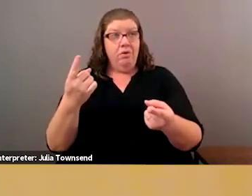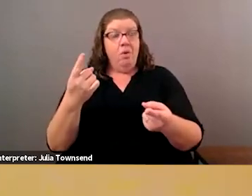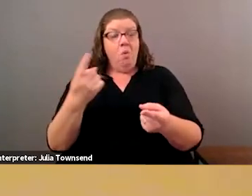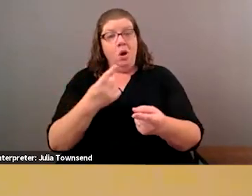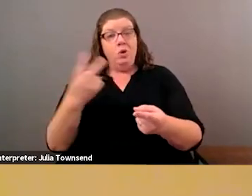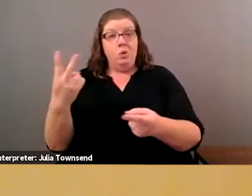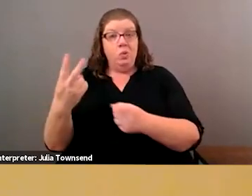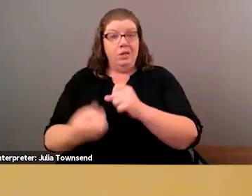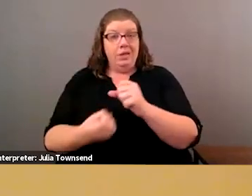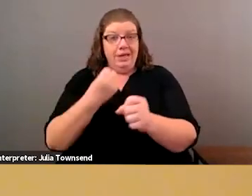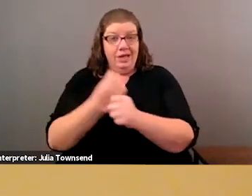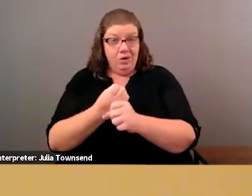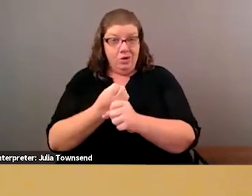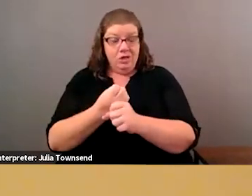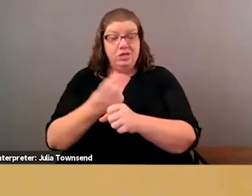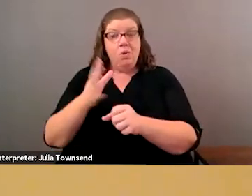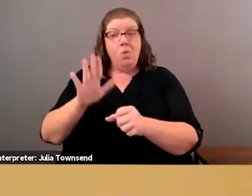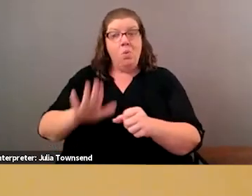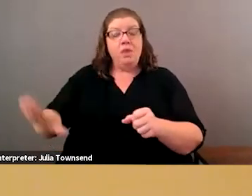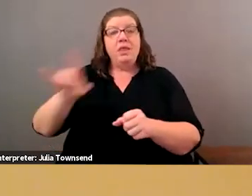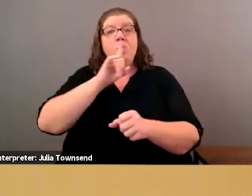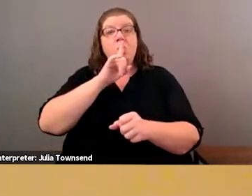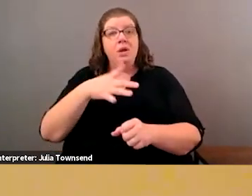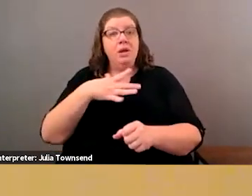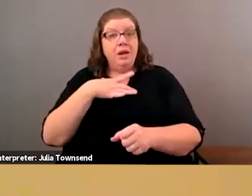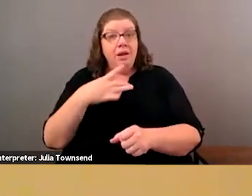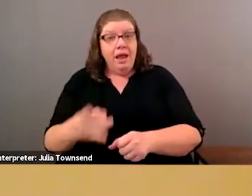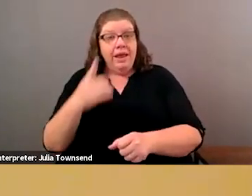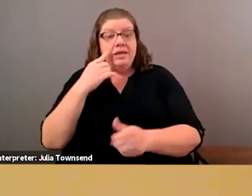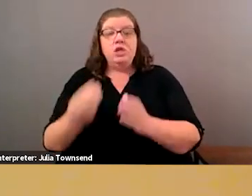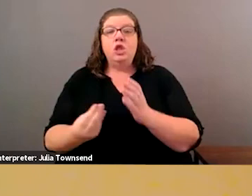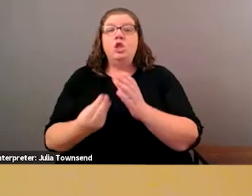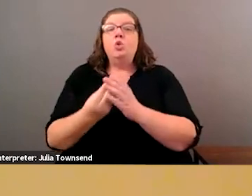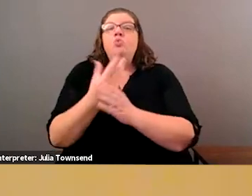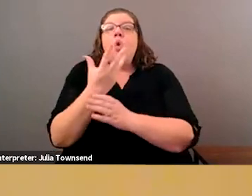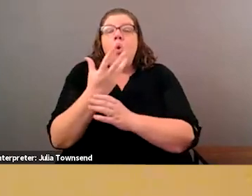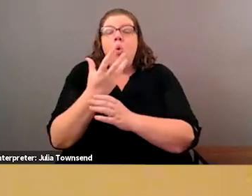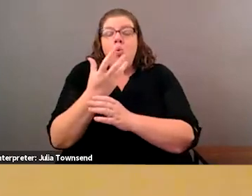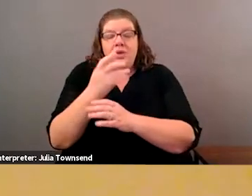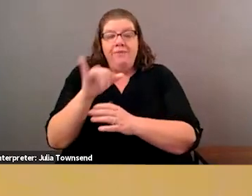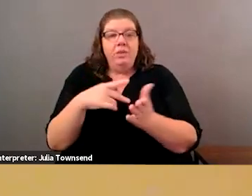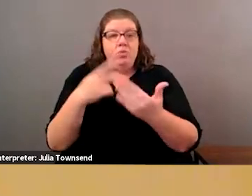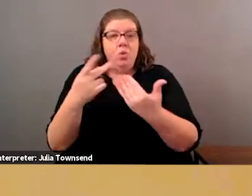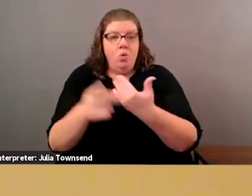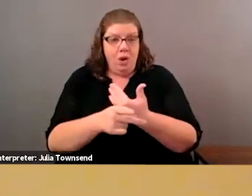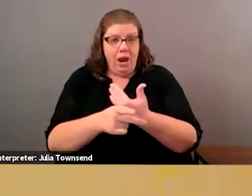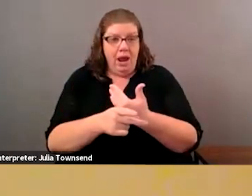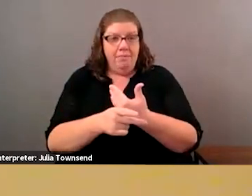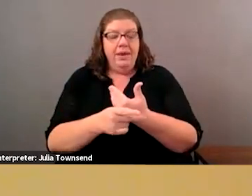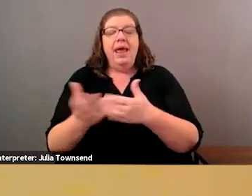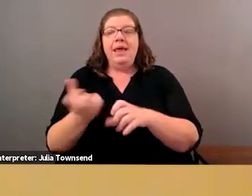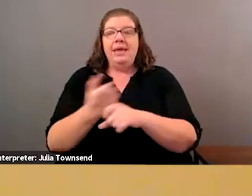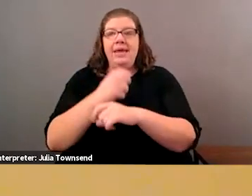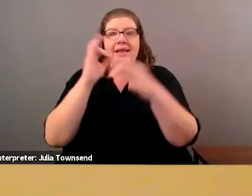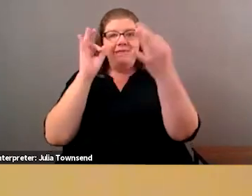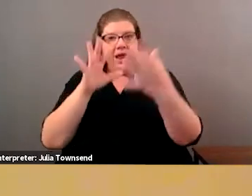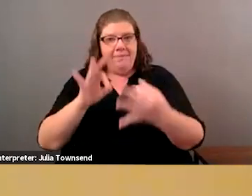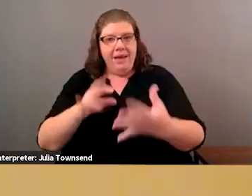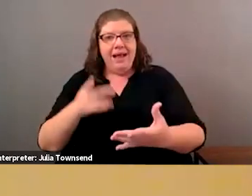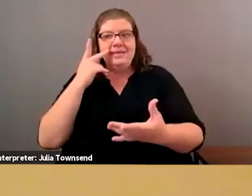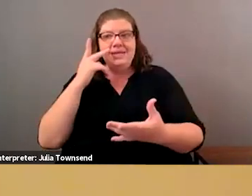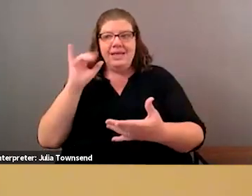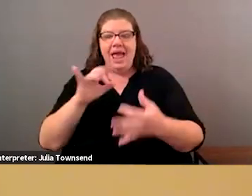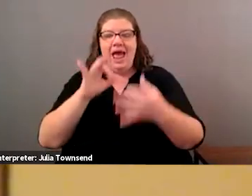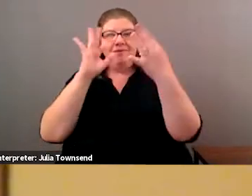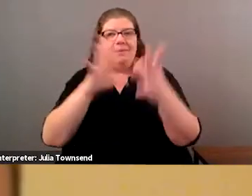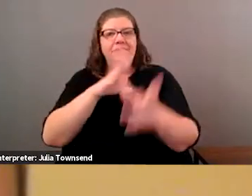2 years, what they've really appreciated is the growth of the program and giving feedback and seeing that feedback being